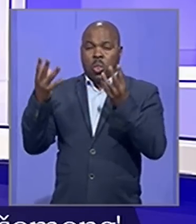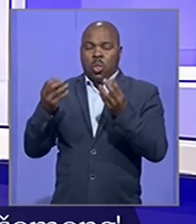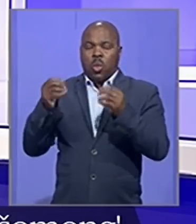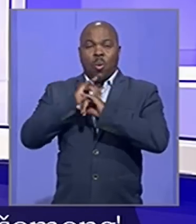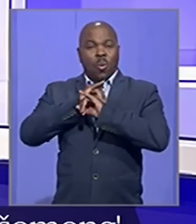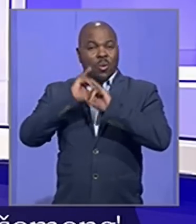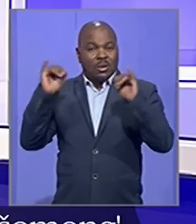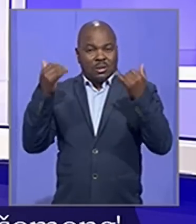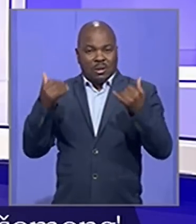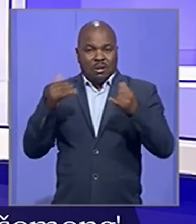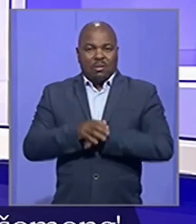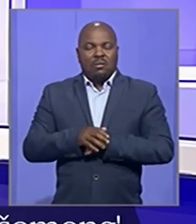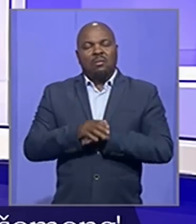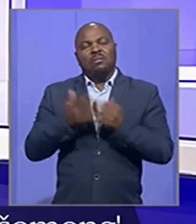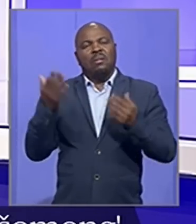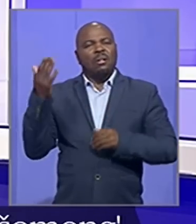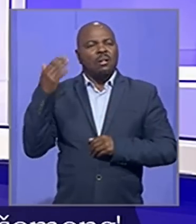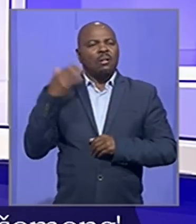tloga go diperesente tše